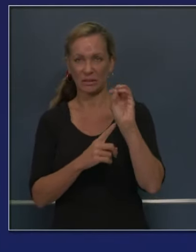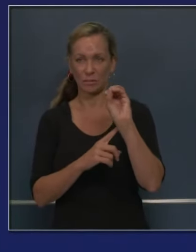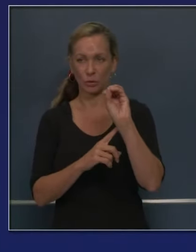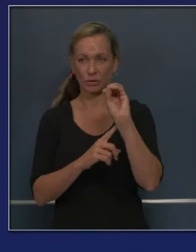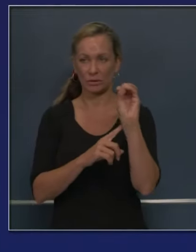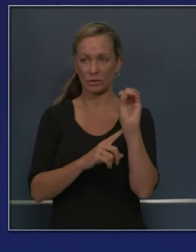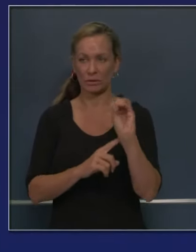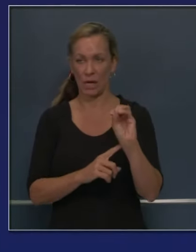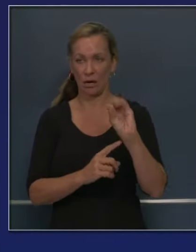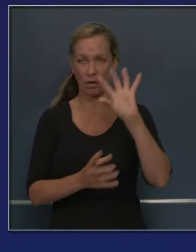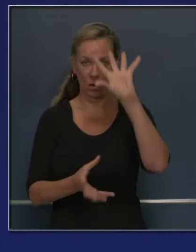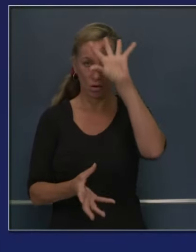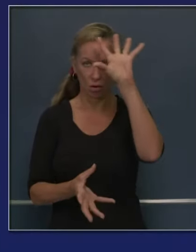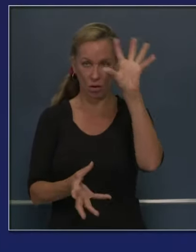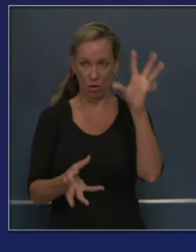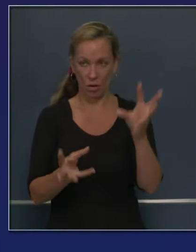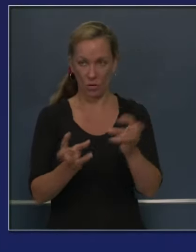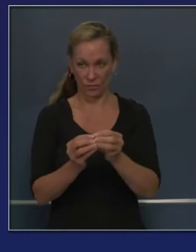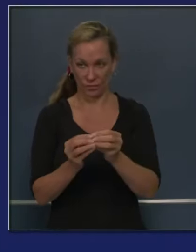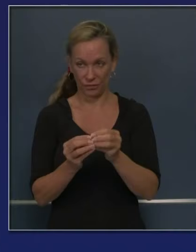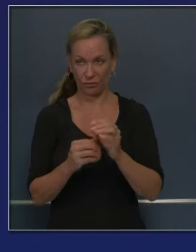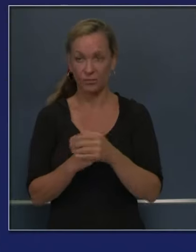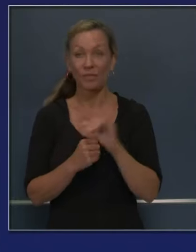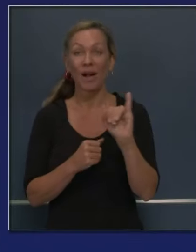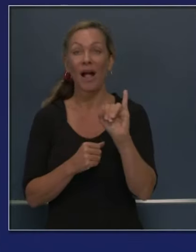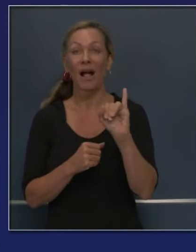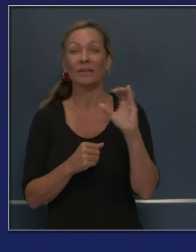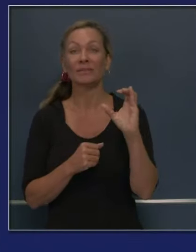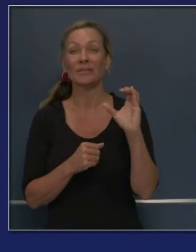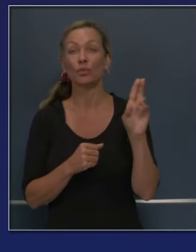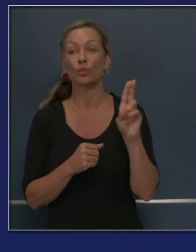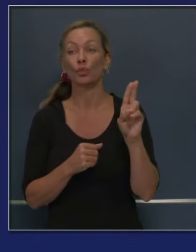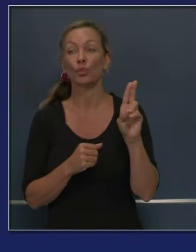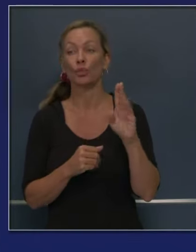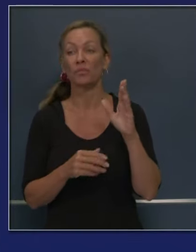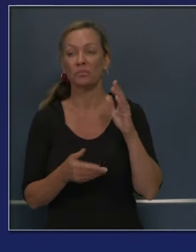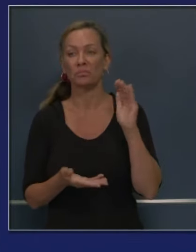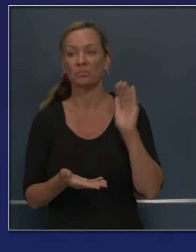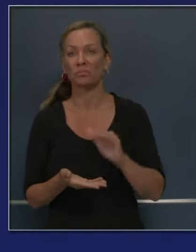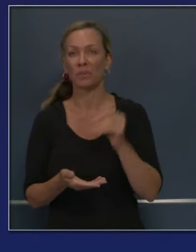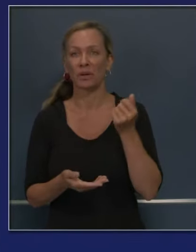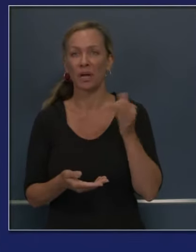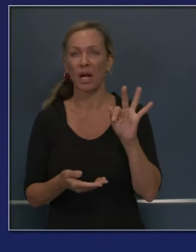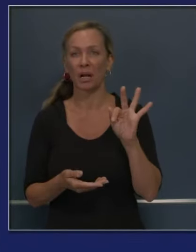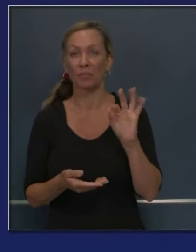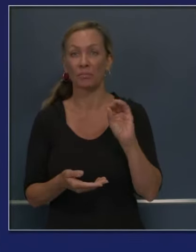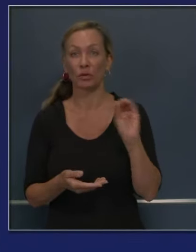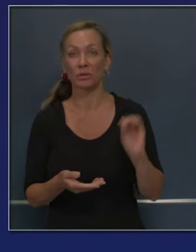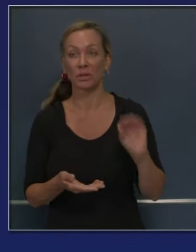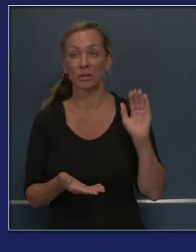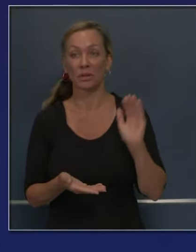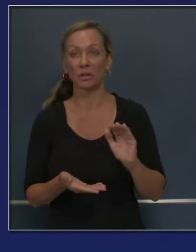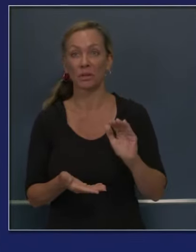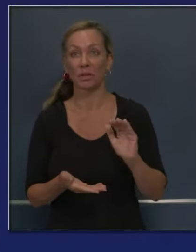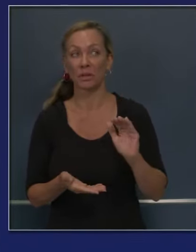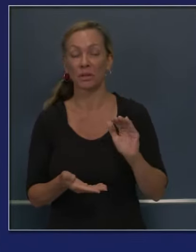healthcare capacity. ICUs, we are down 19% over a 14-day period, actually